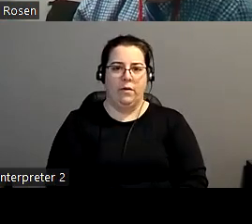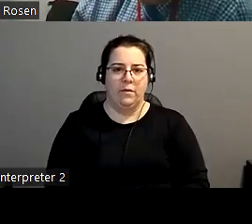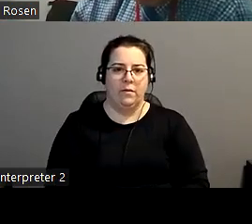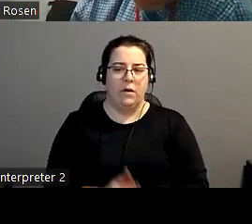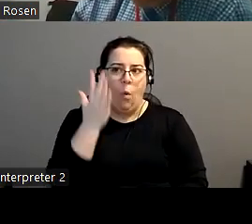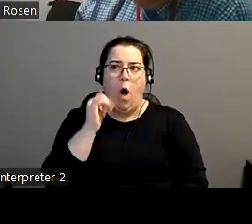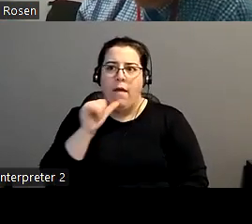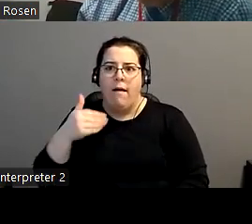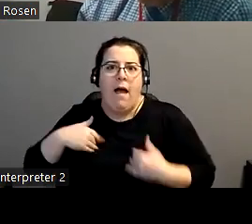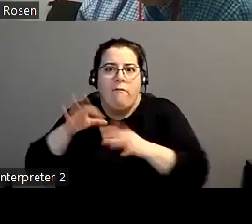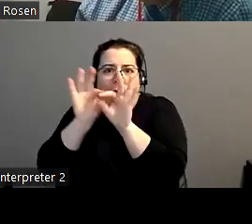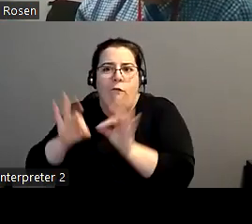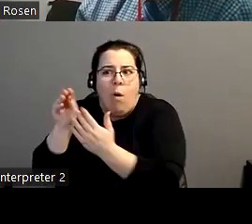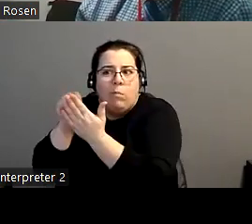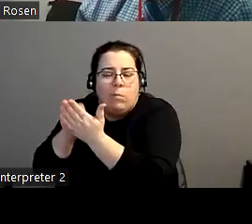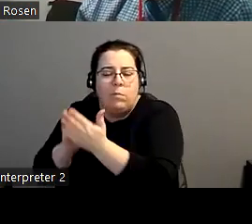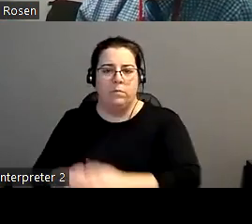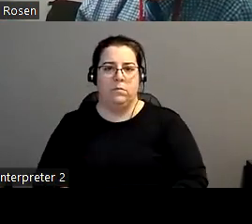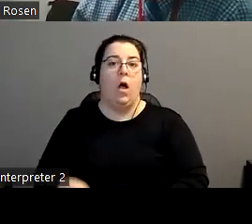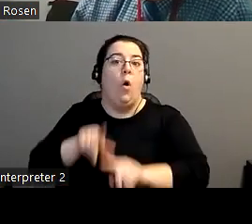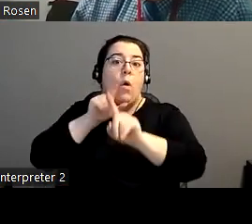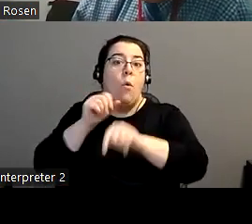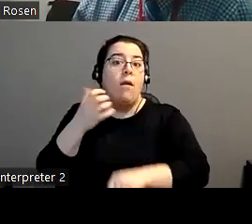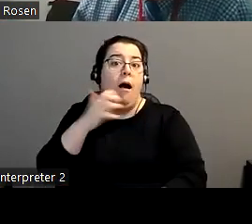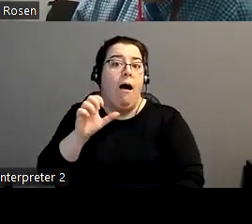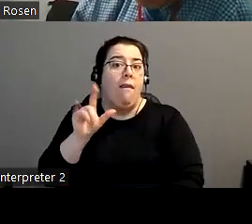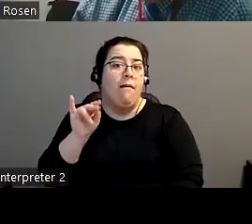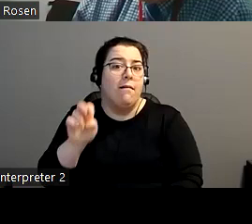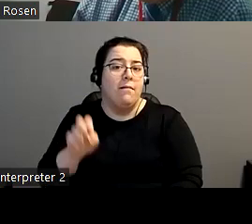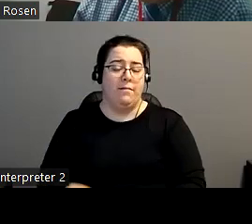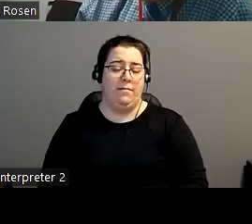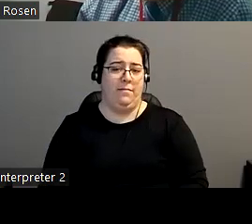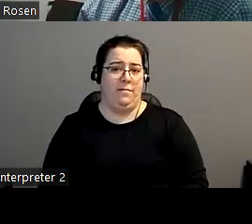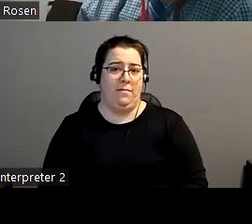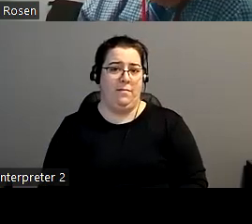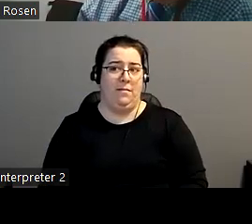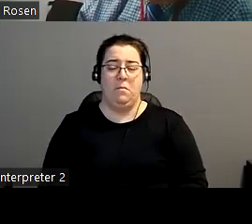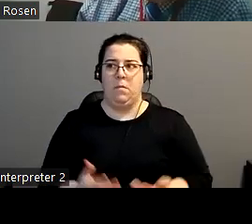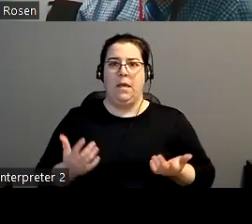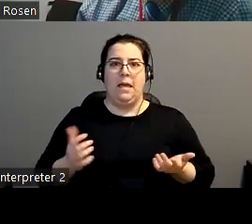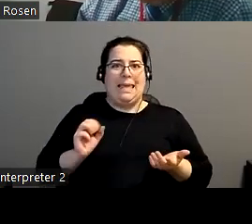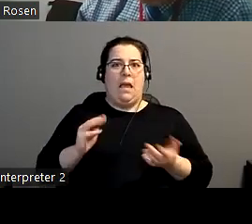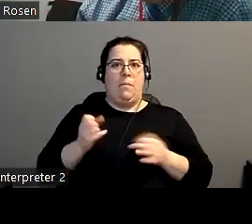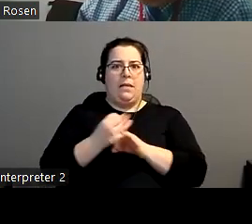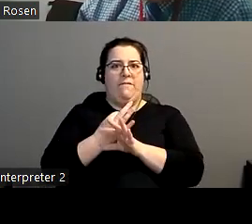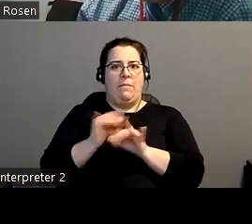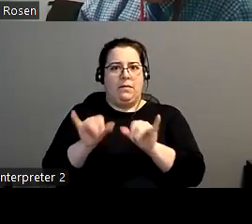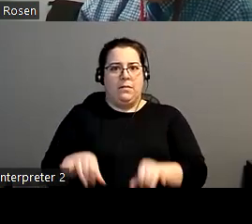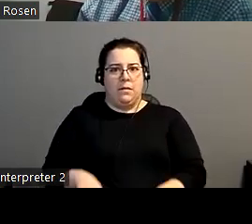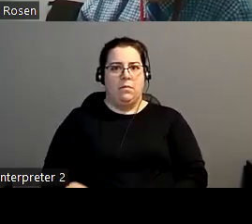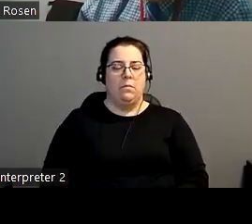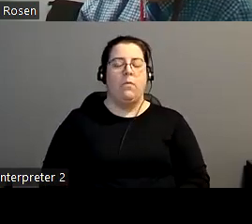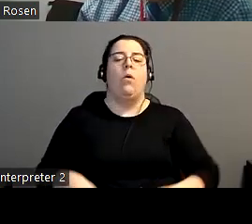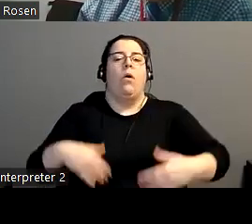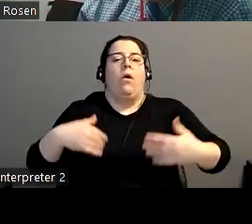What about a reporting hotline? What about a system to provide feedback to EMS? And what about community